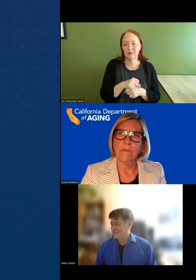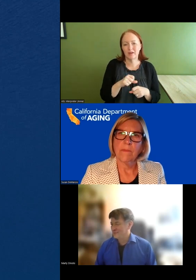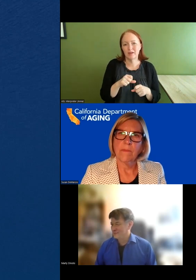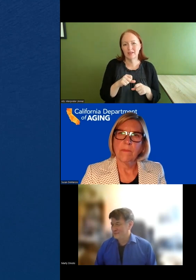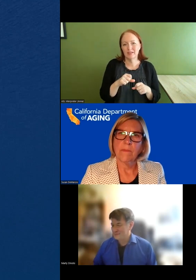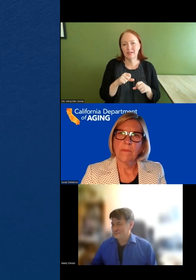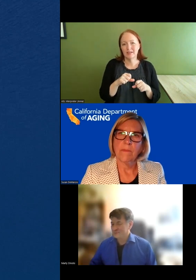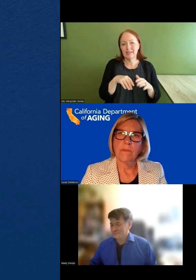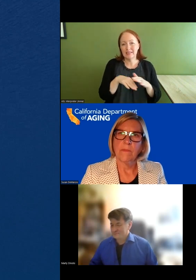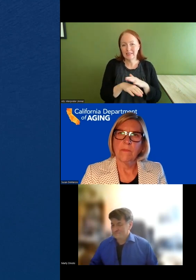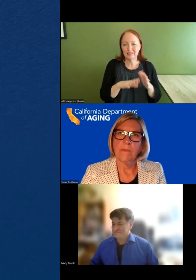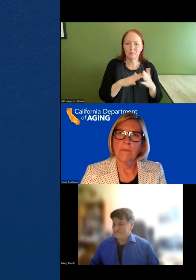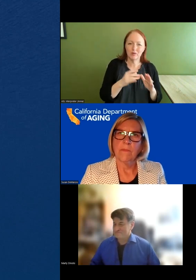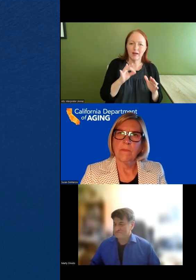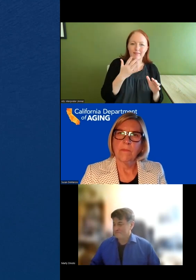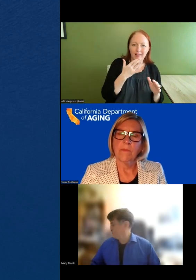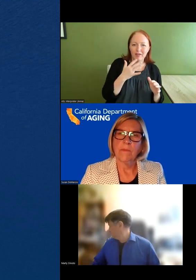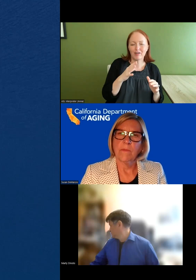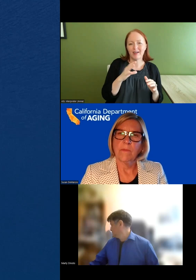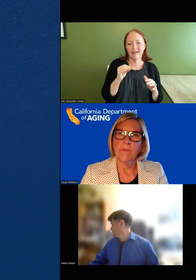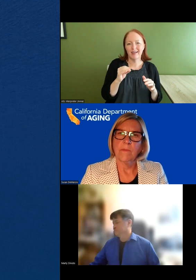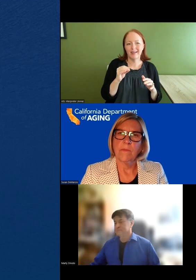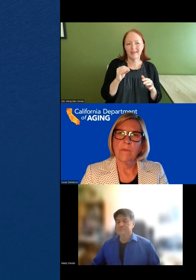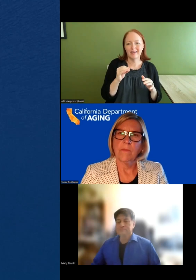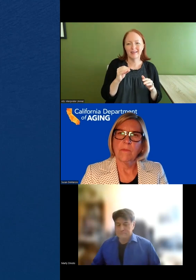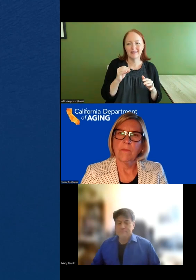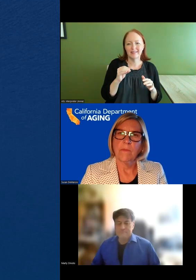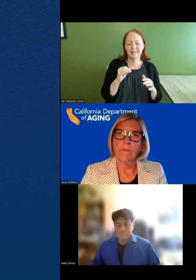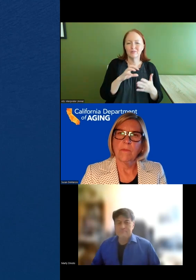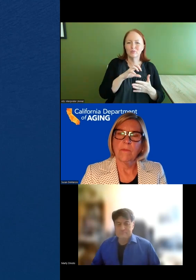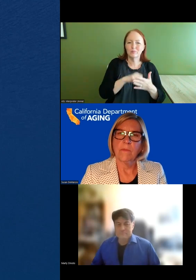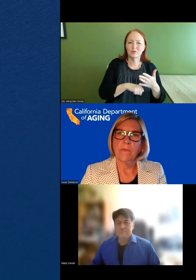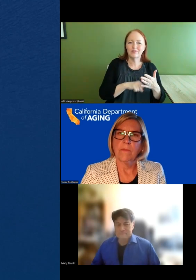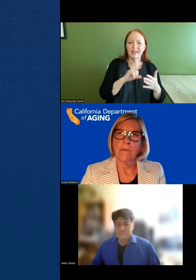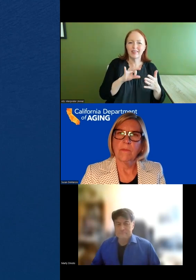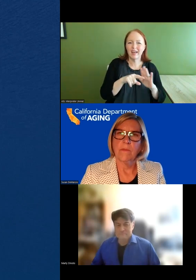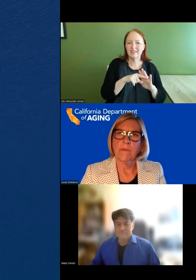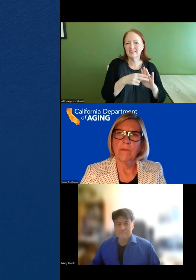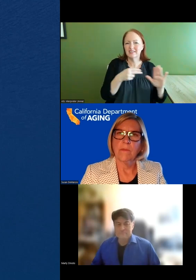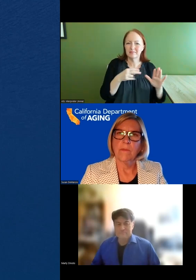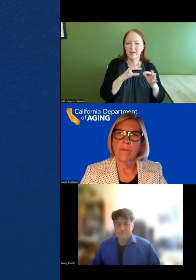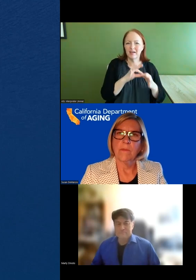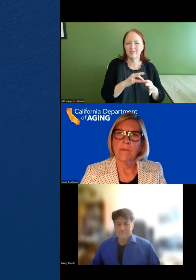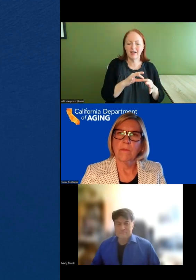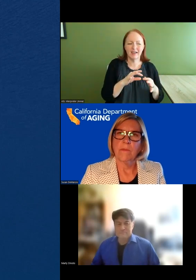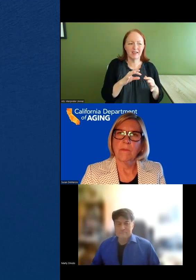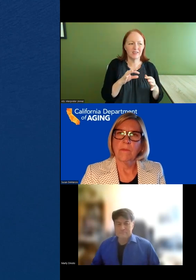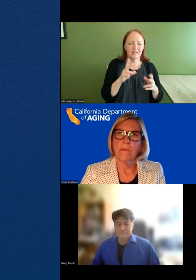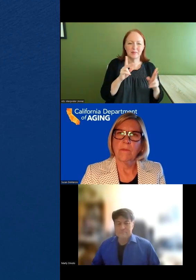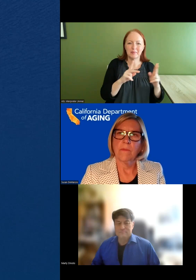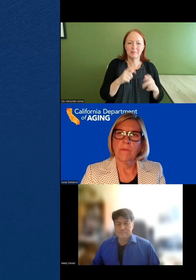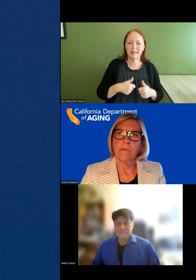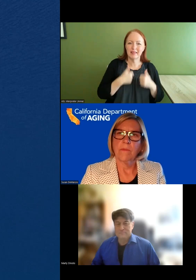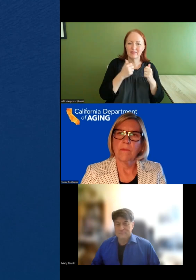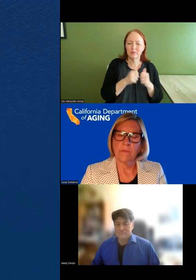into communities of color and taking away that stigma around folks